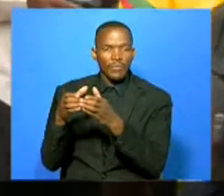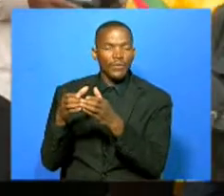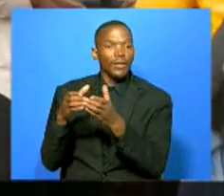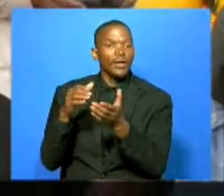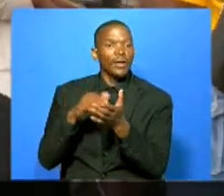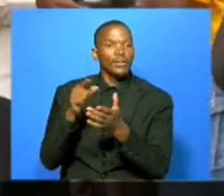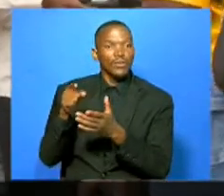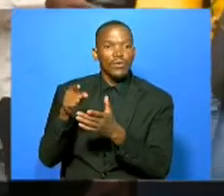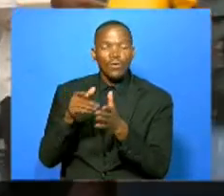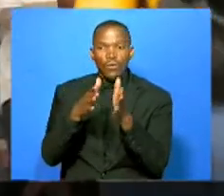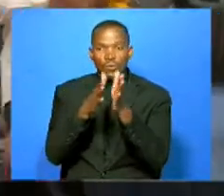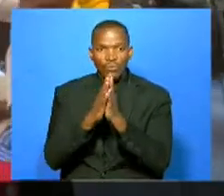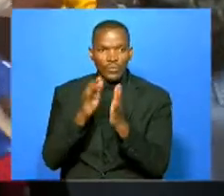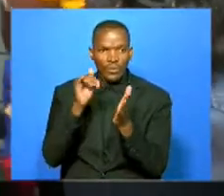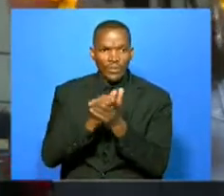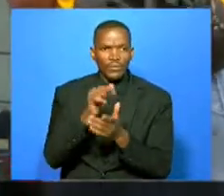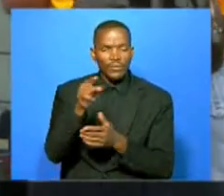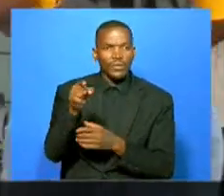applicant,